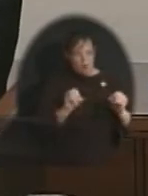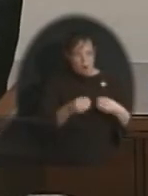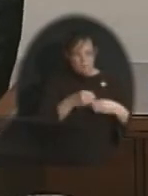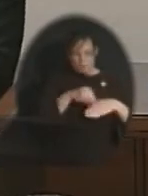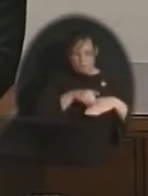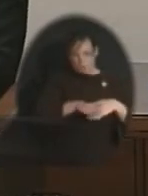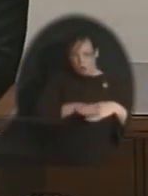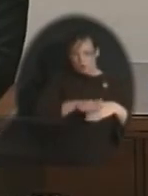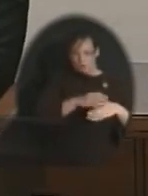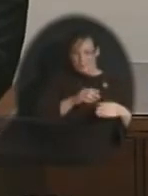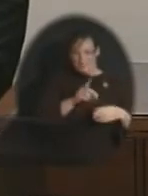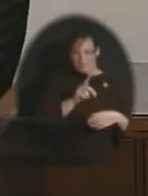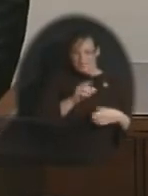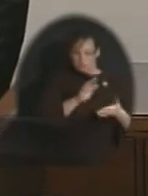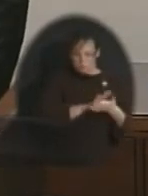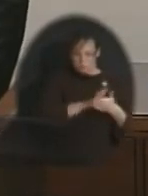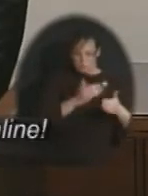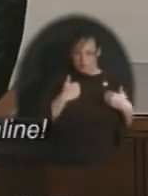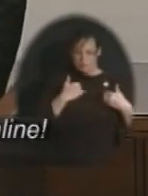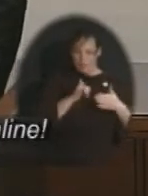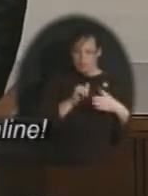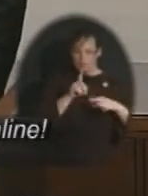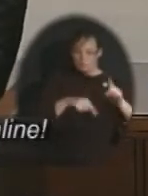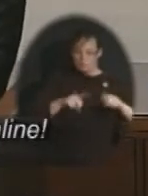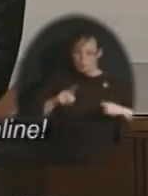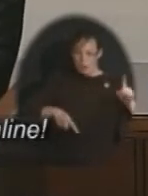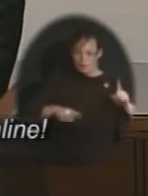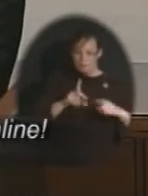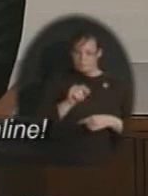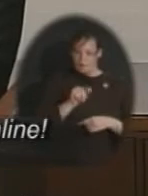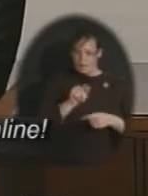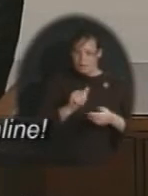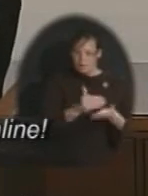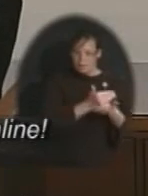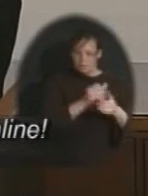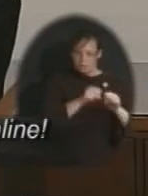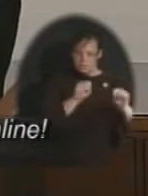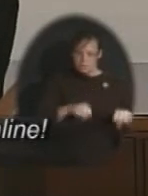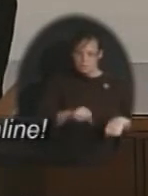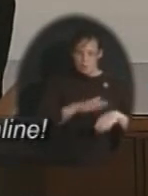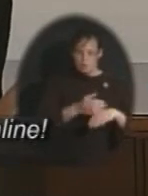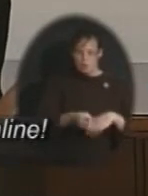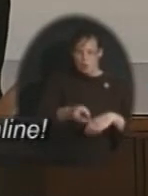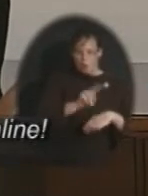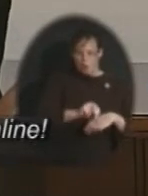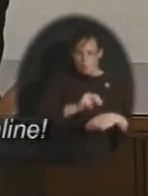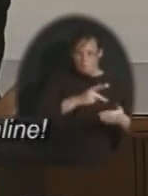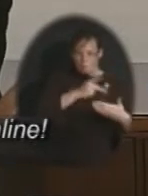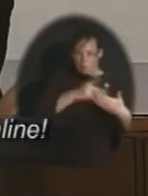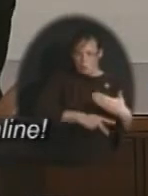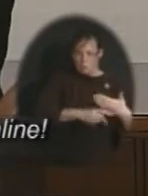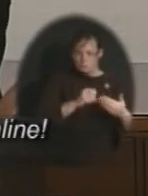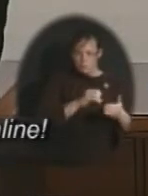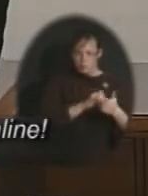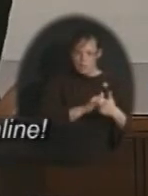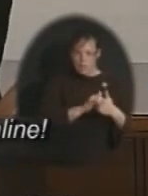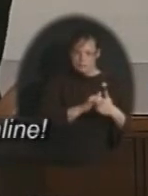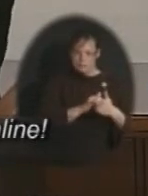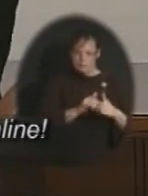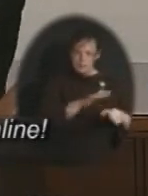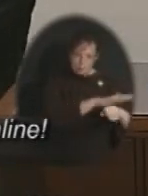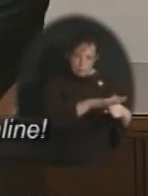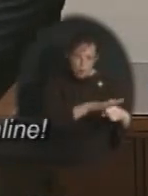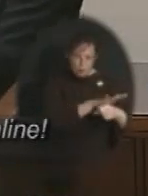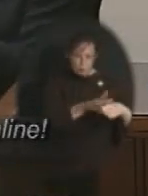and the schools have that. Schools do a variety of data collection systems on their own PBIS program. So that's kind of at the local